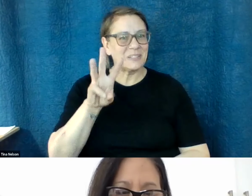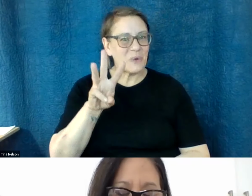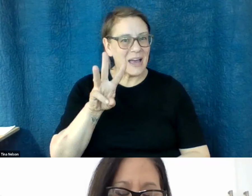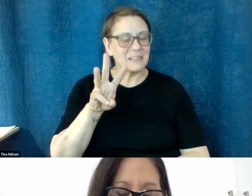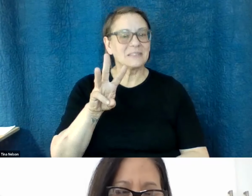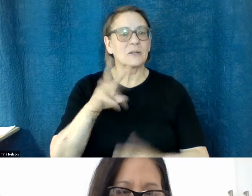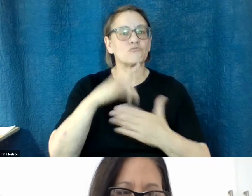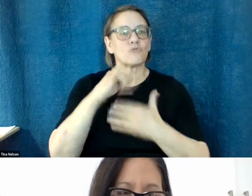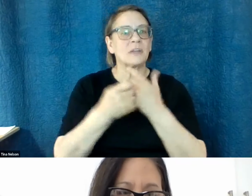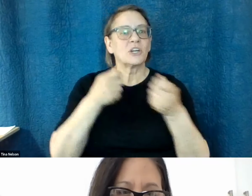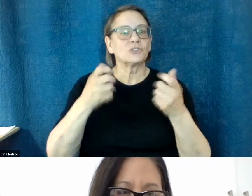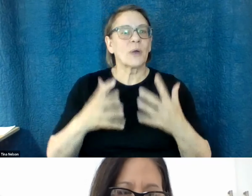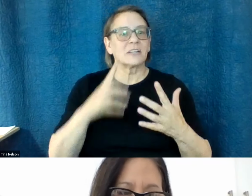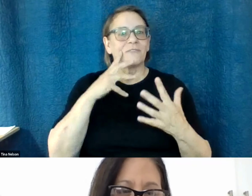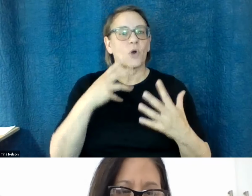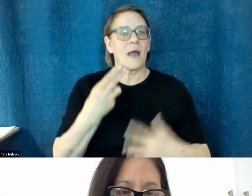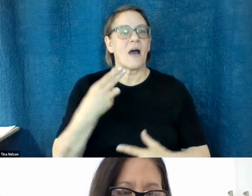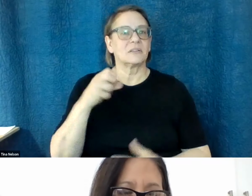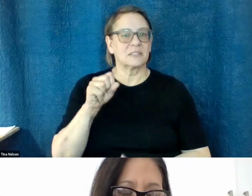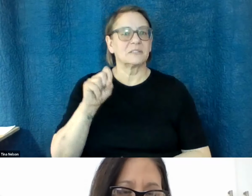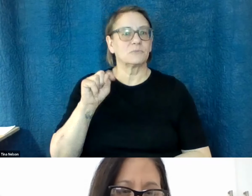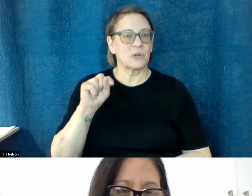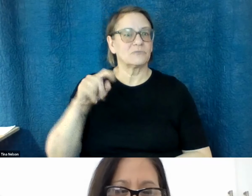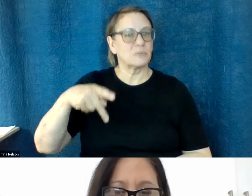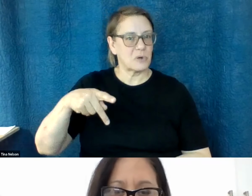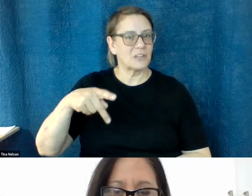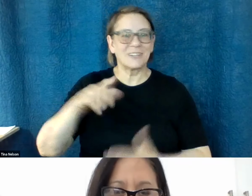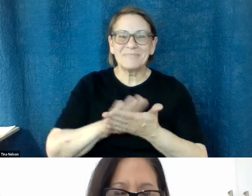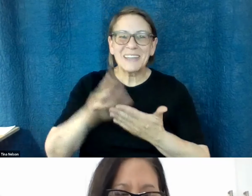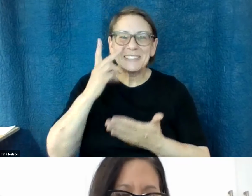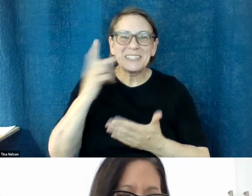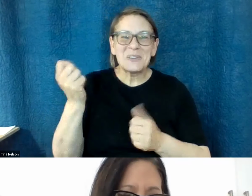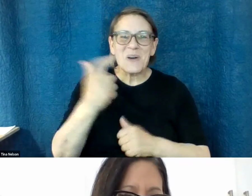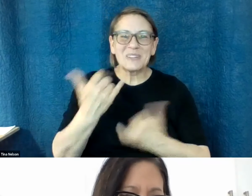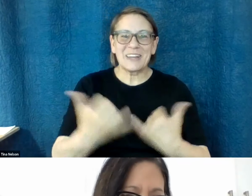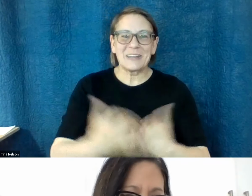for Healthcare System Transformation Project. Nice to see you today.